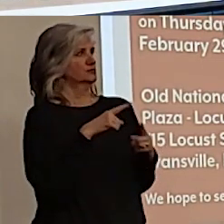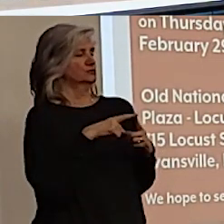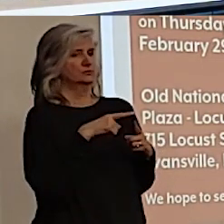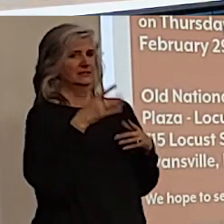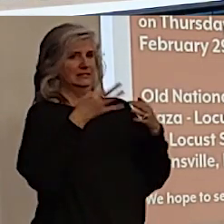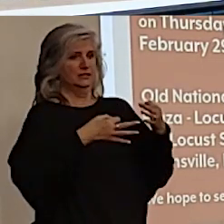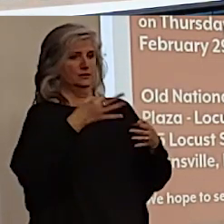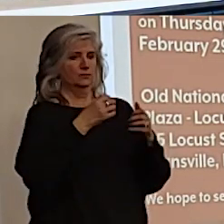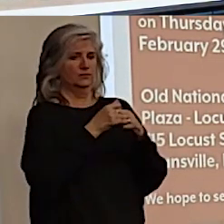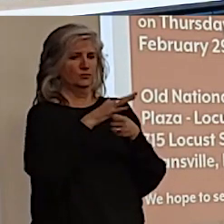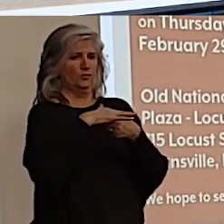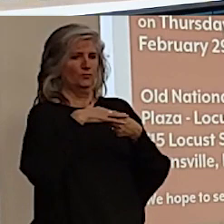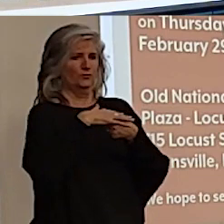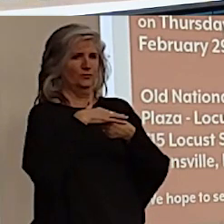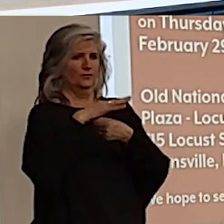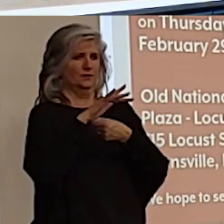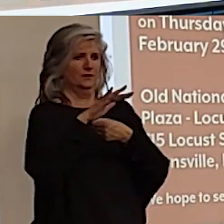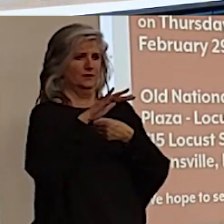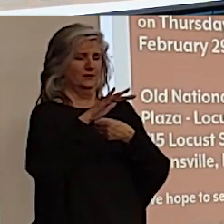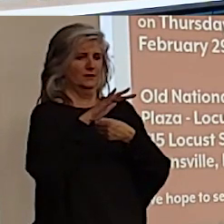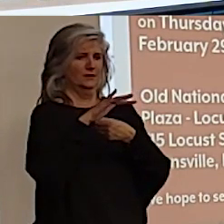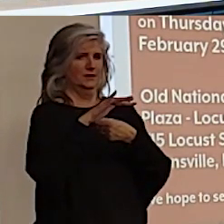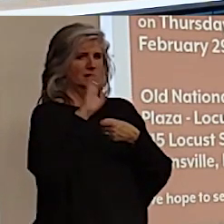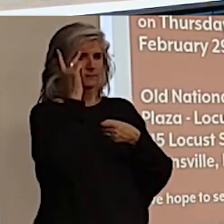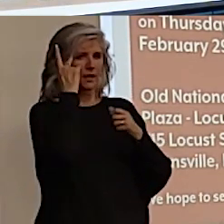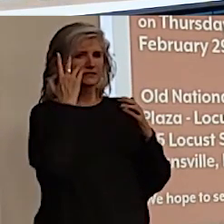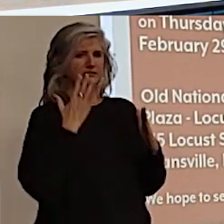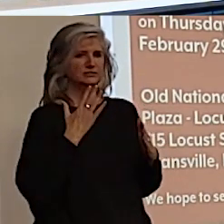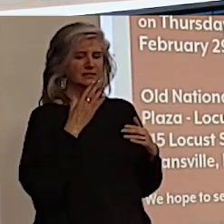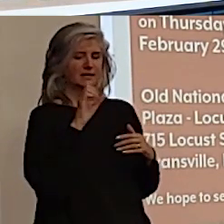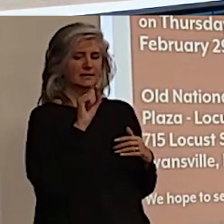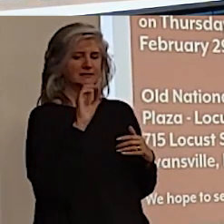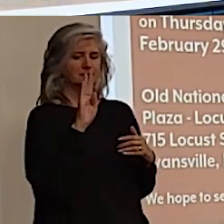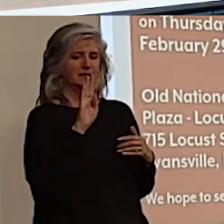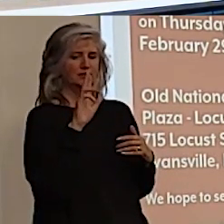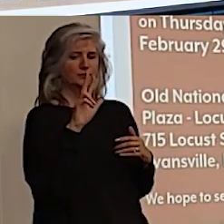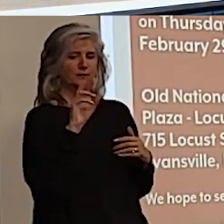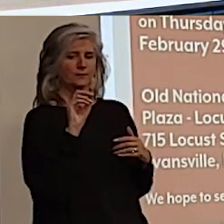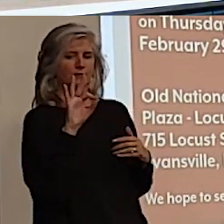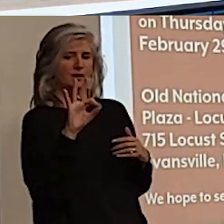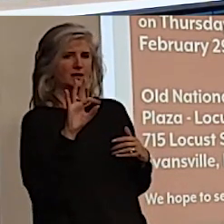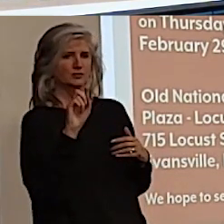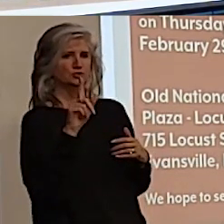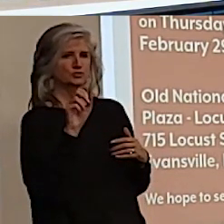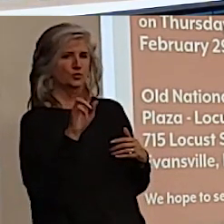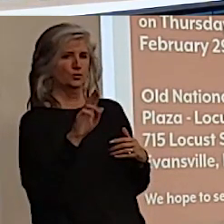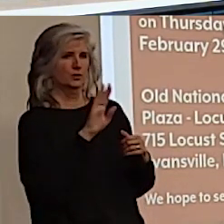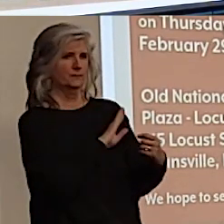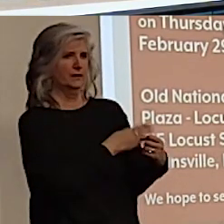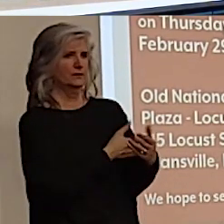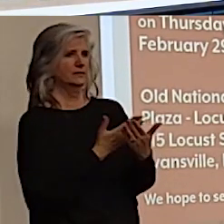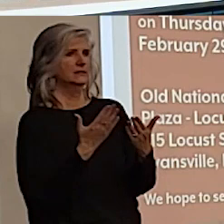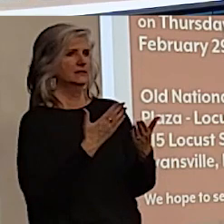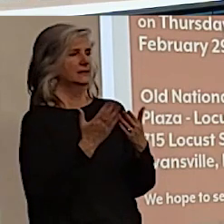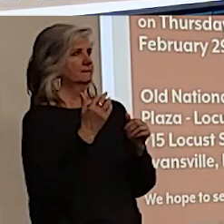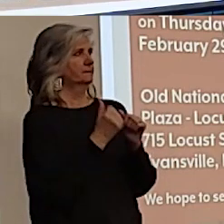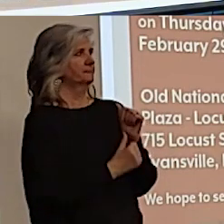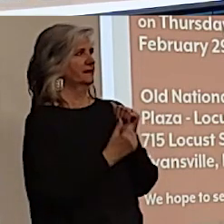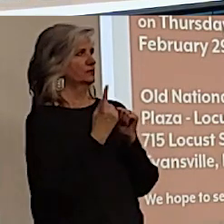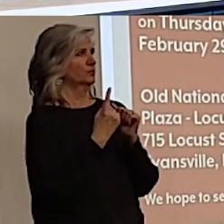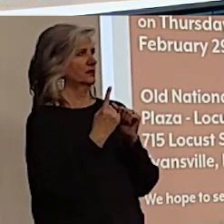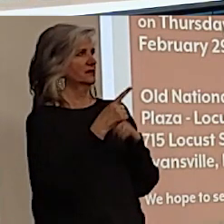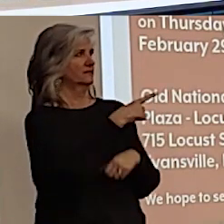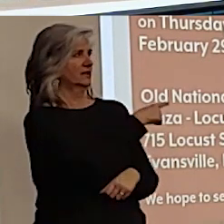hearing with the local politicians on SB 309, the solar power thing, and every single one